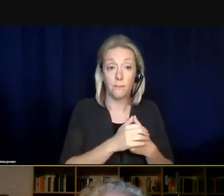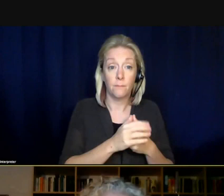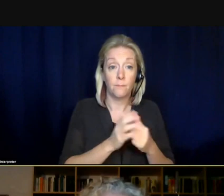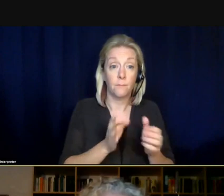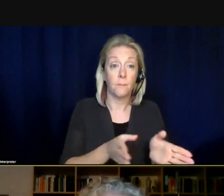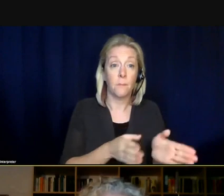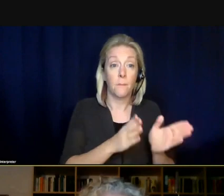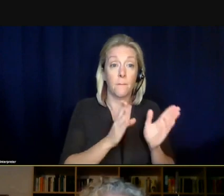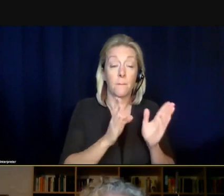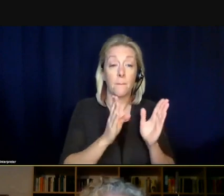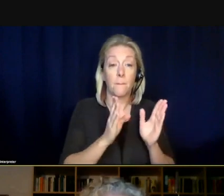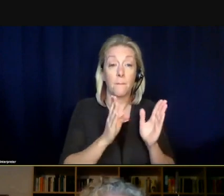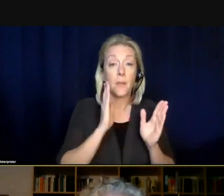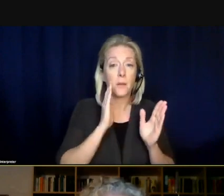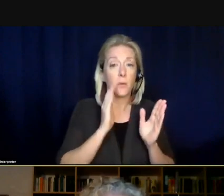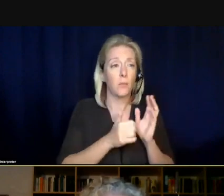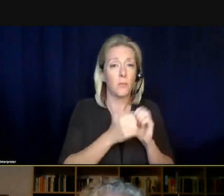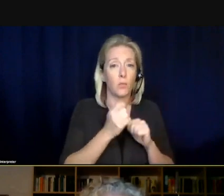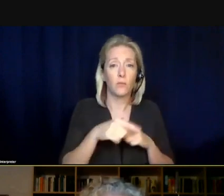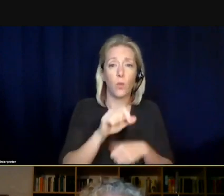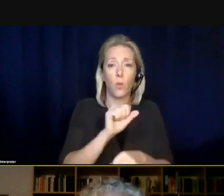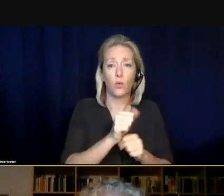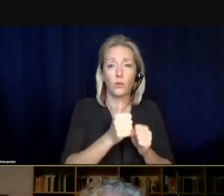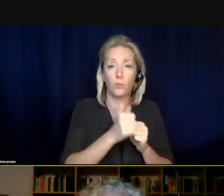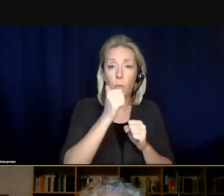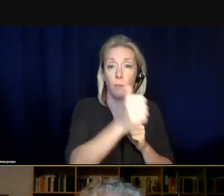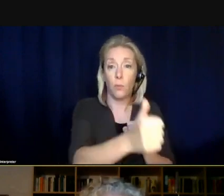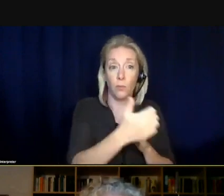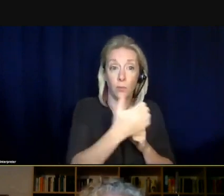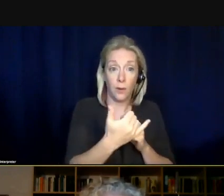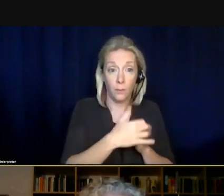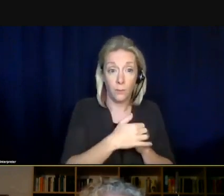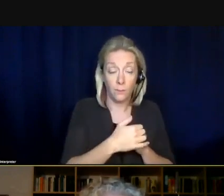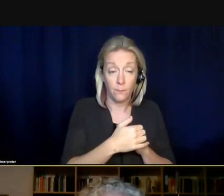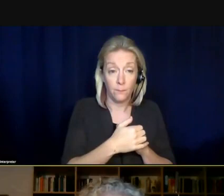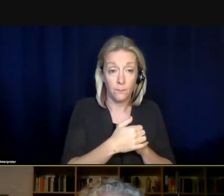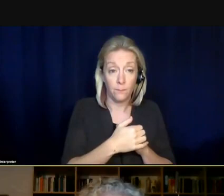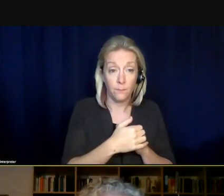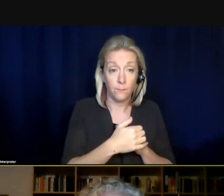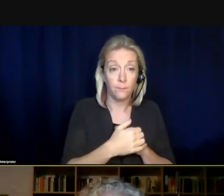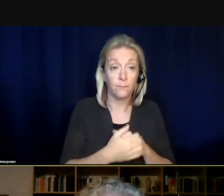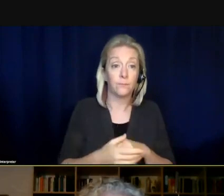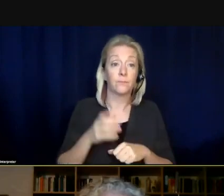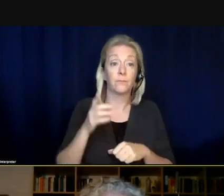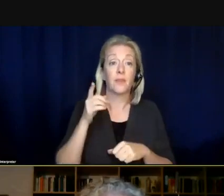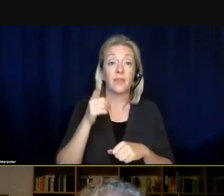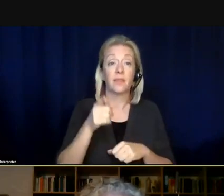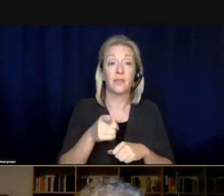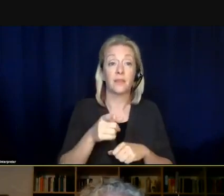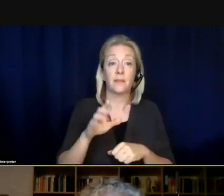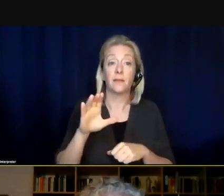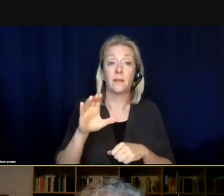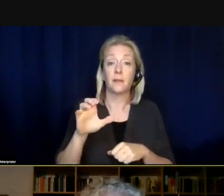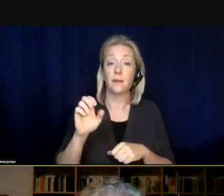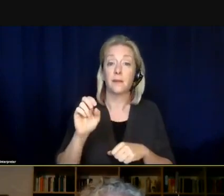Because I know a lot of you are working remotely. Okay, this one,